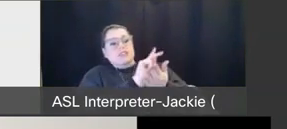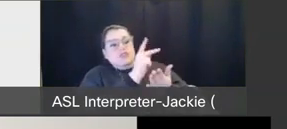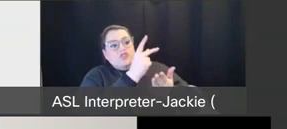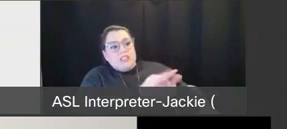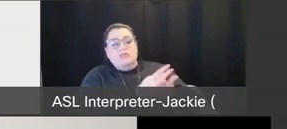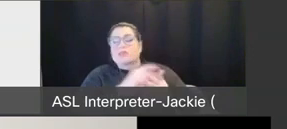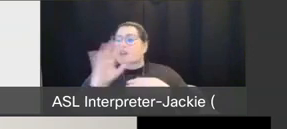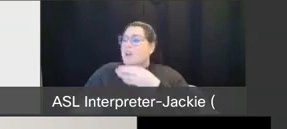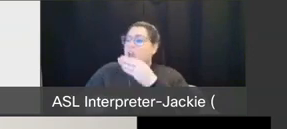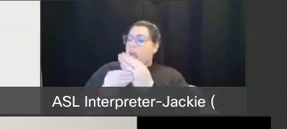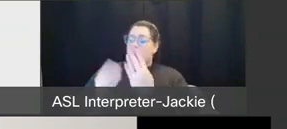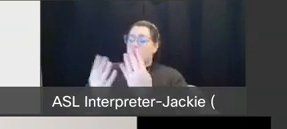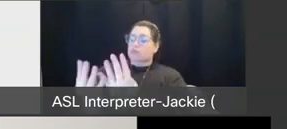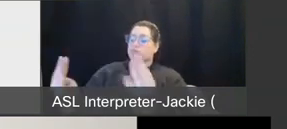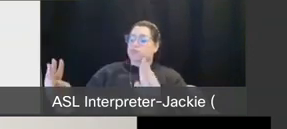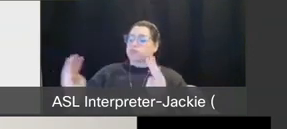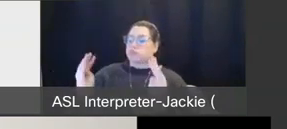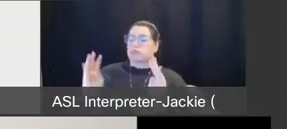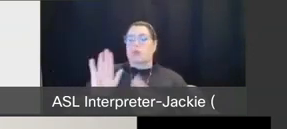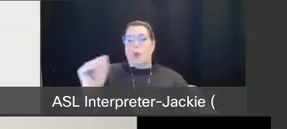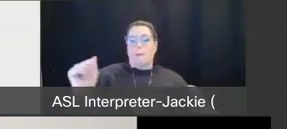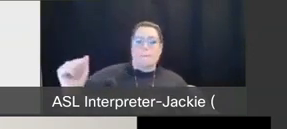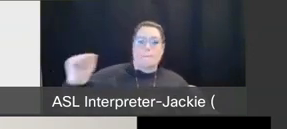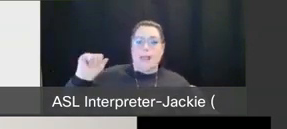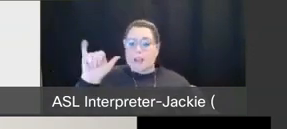If you're putting a retaining wall anywhere in your